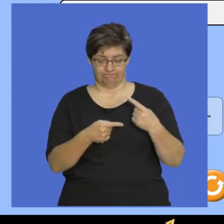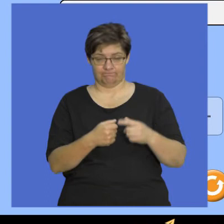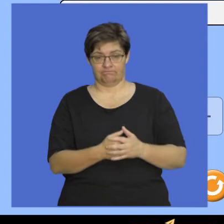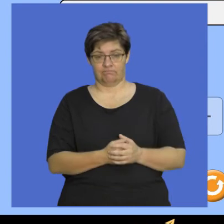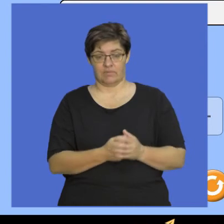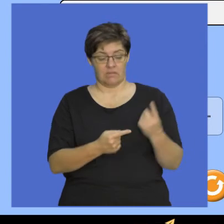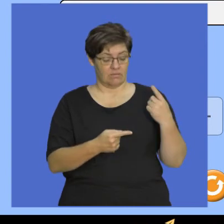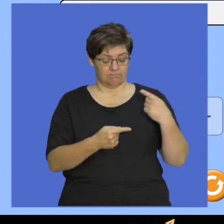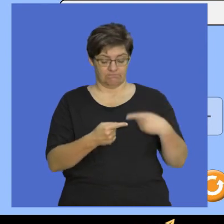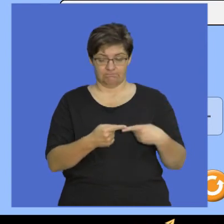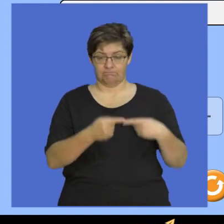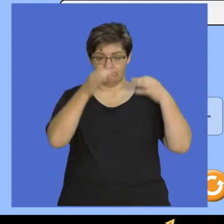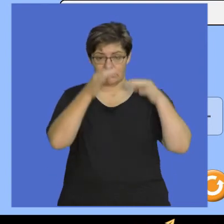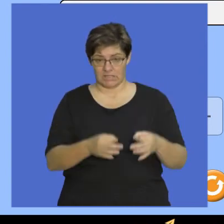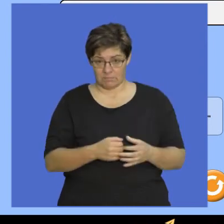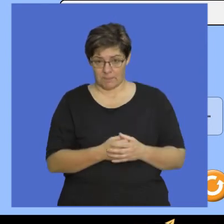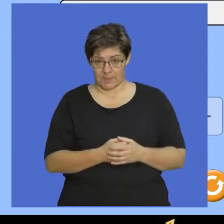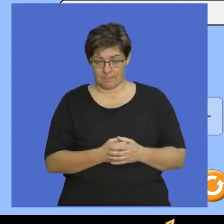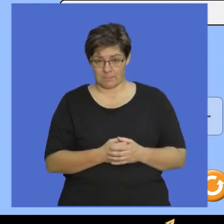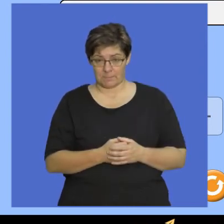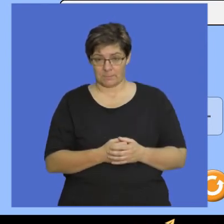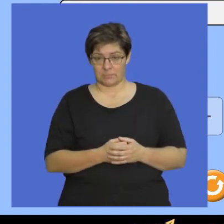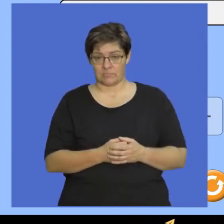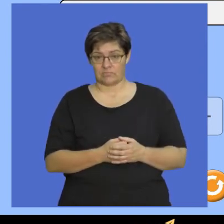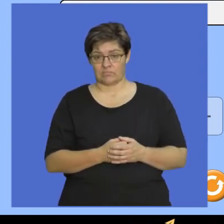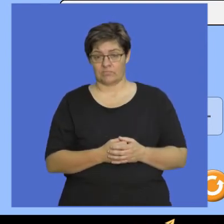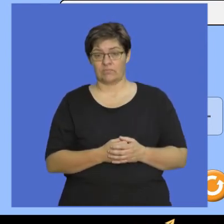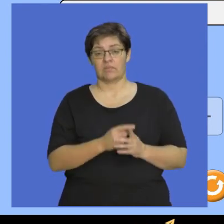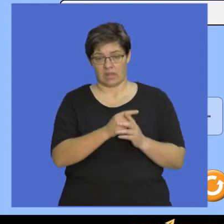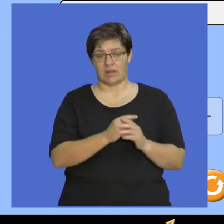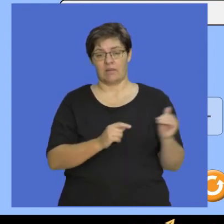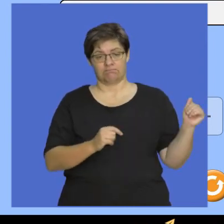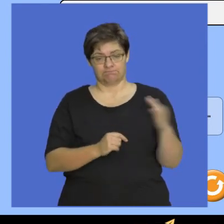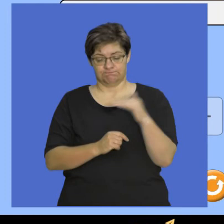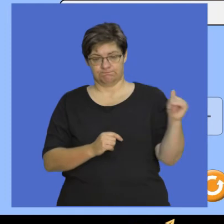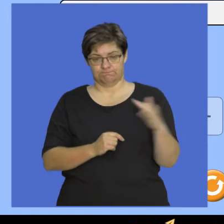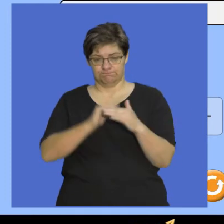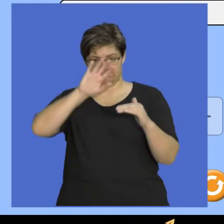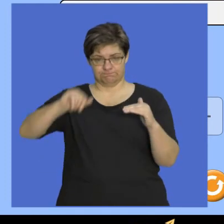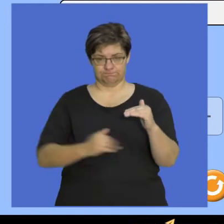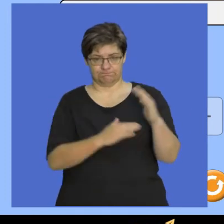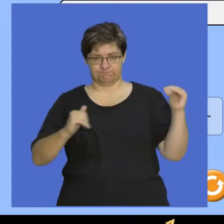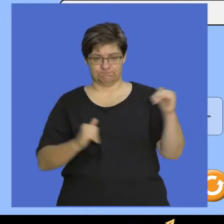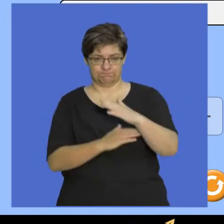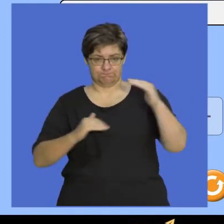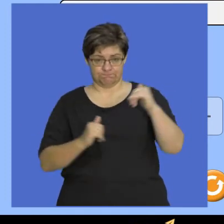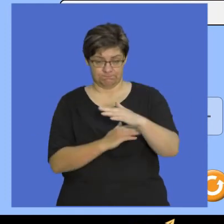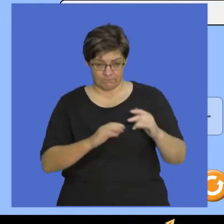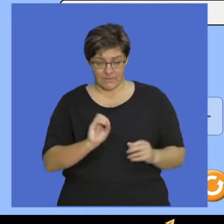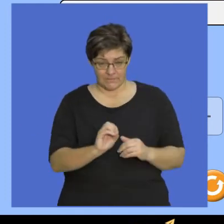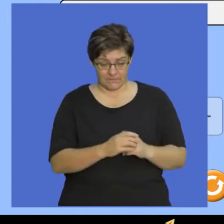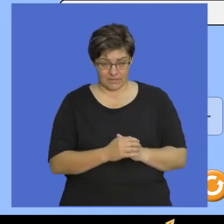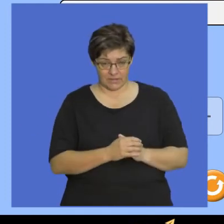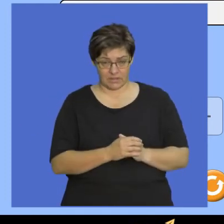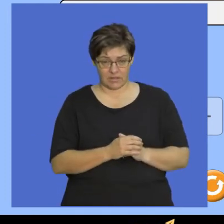okay? But if we decide to close the switch, there is current in the circuit, okay? Now, if we start by